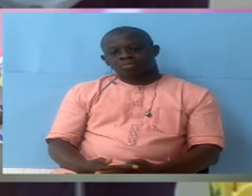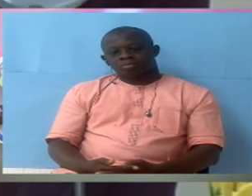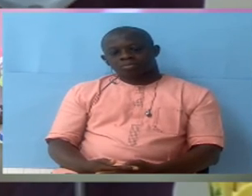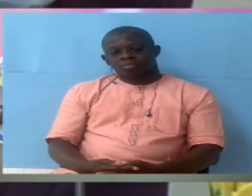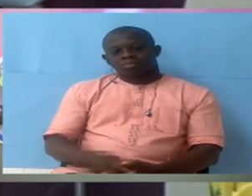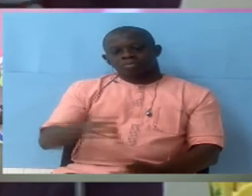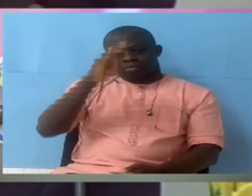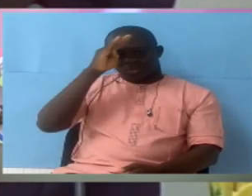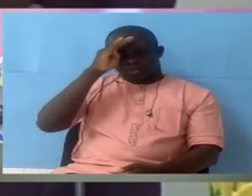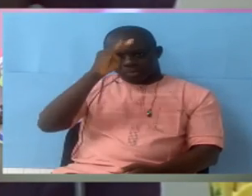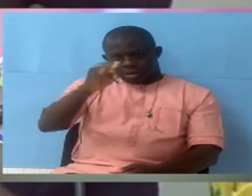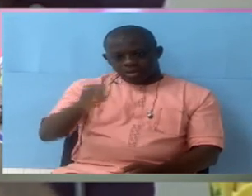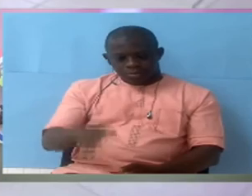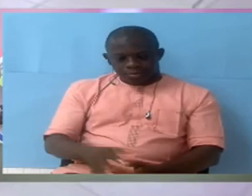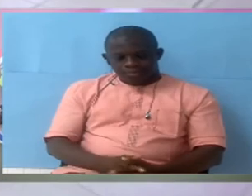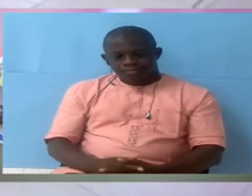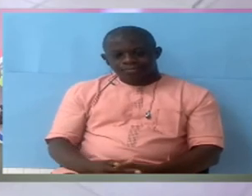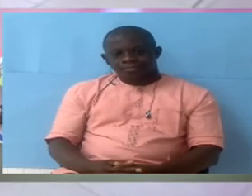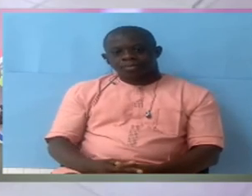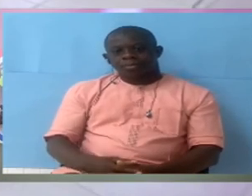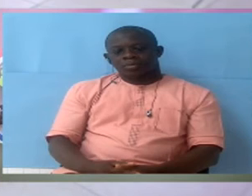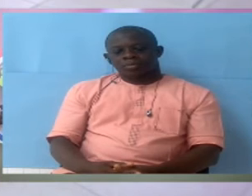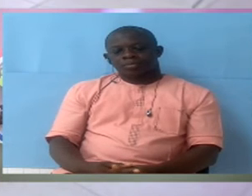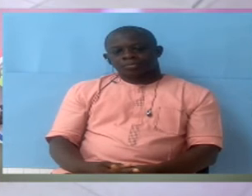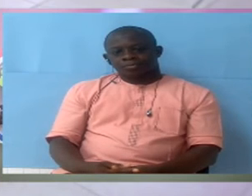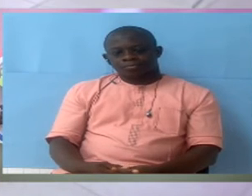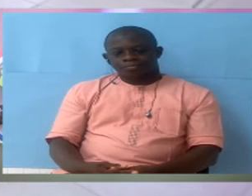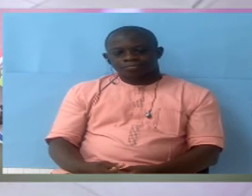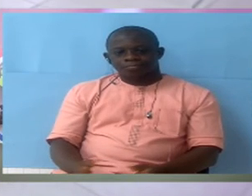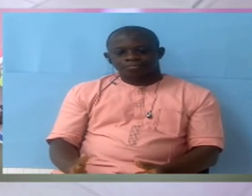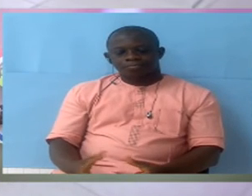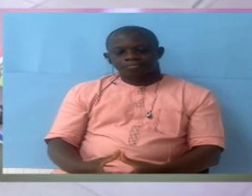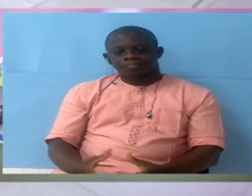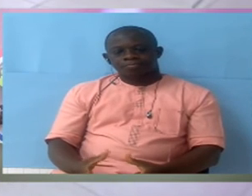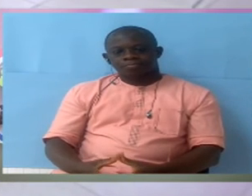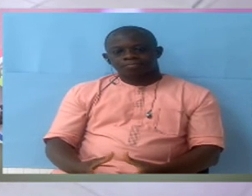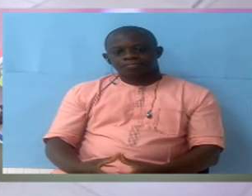All right, thank you. Jerejef. Thank you, Uma.